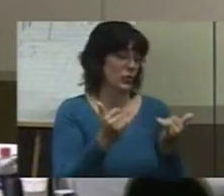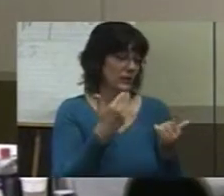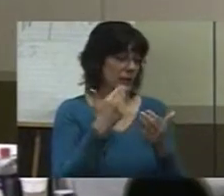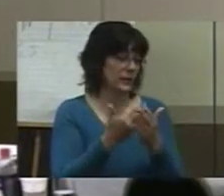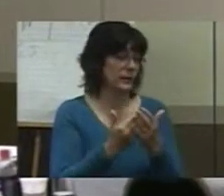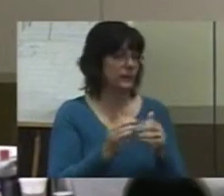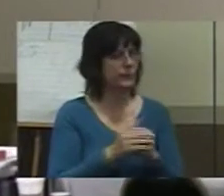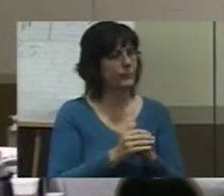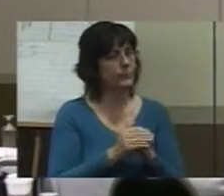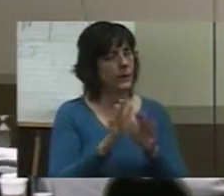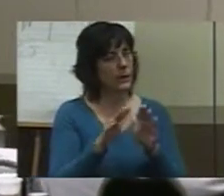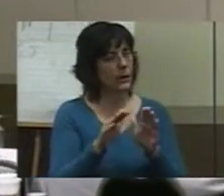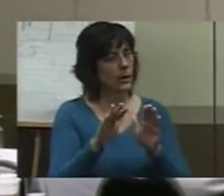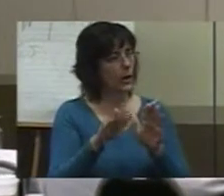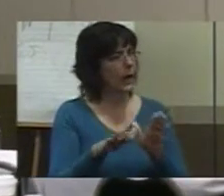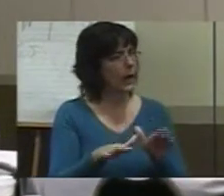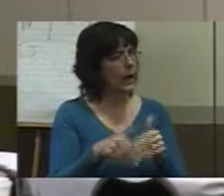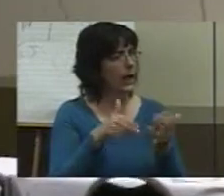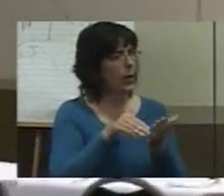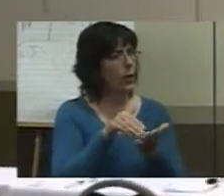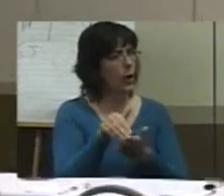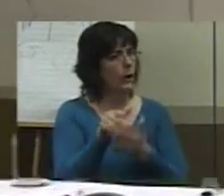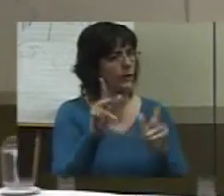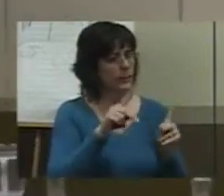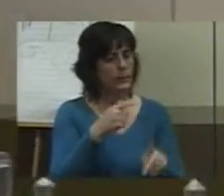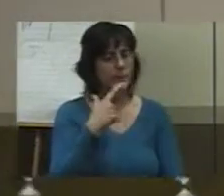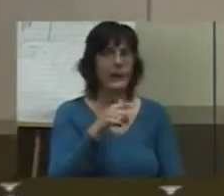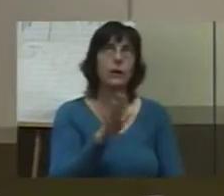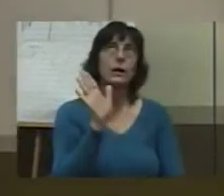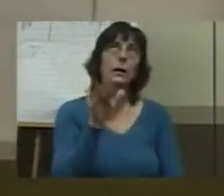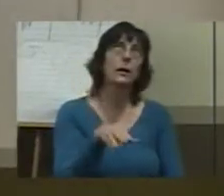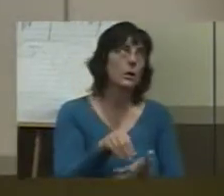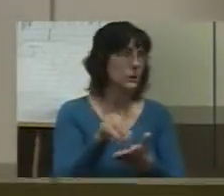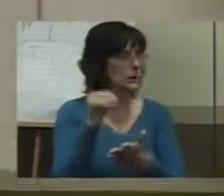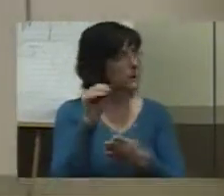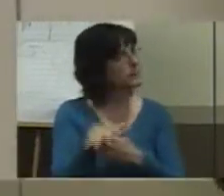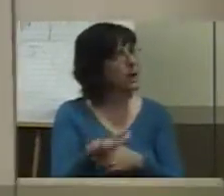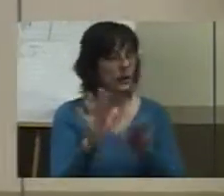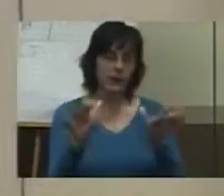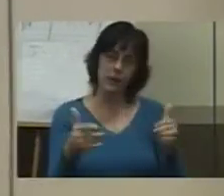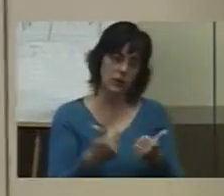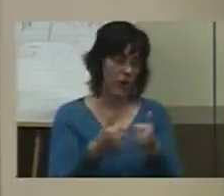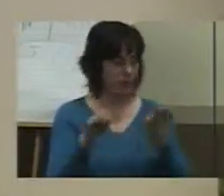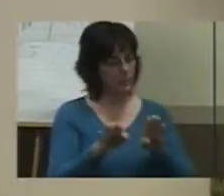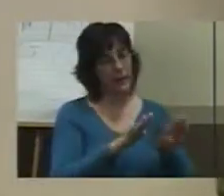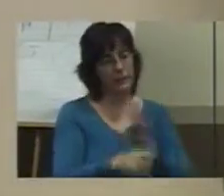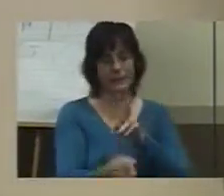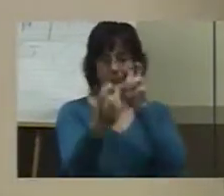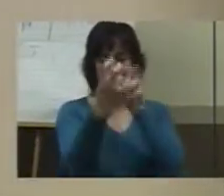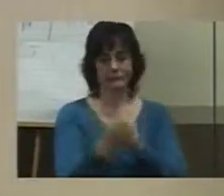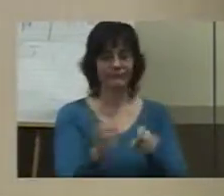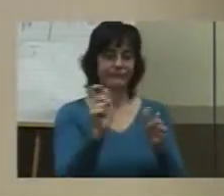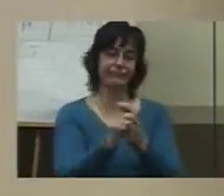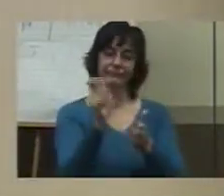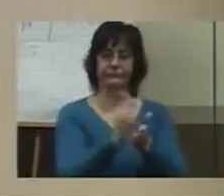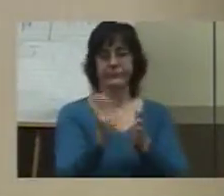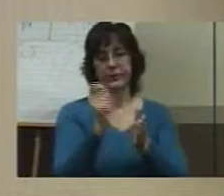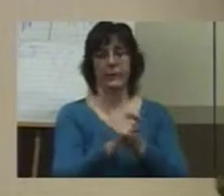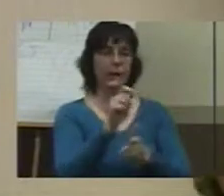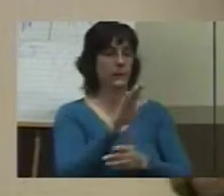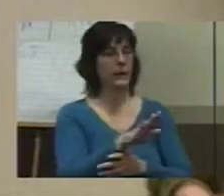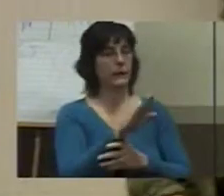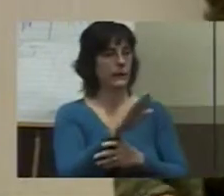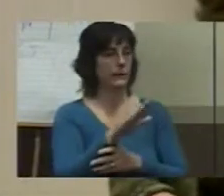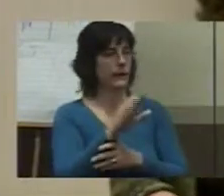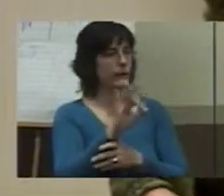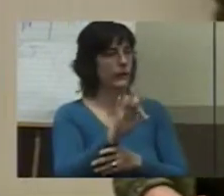in order to do this effectively. How often do people say, oh, this student is having a challenging behavior, let's sit